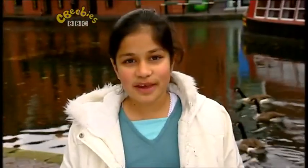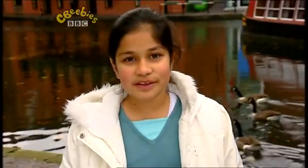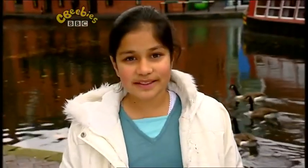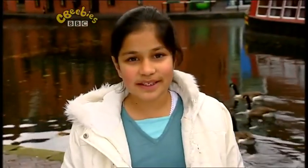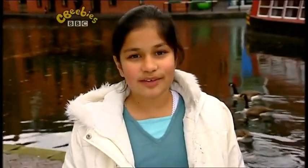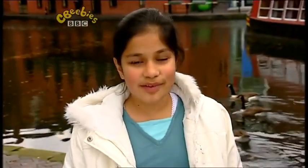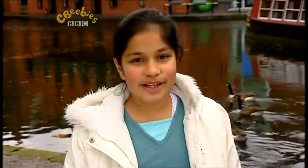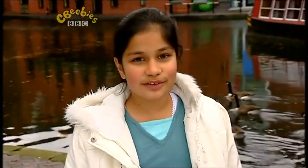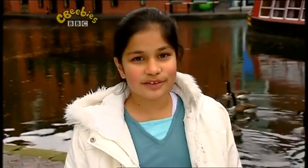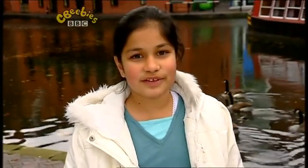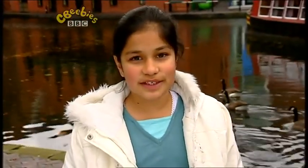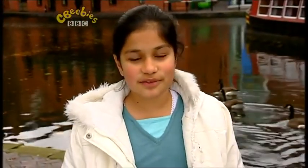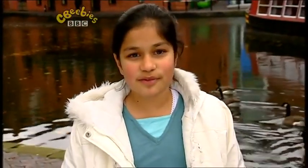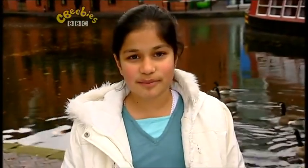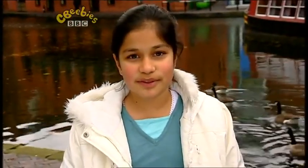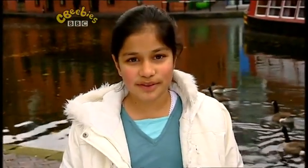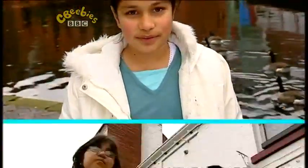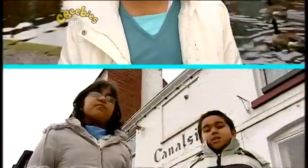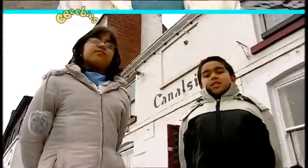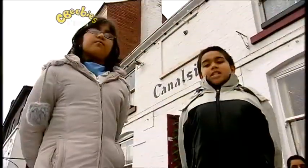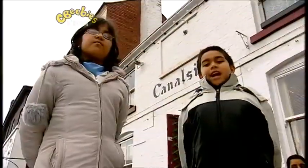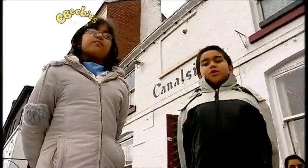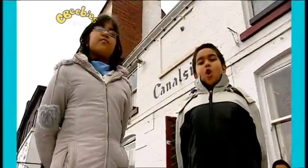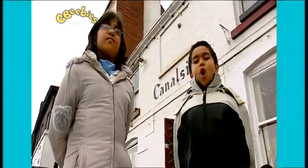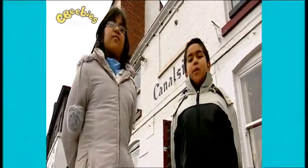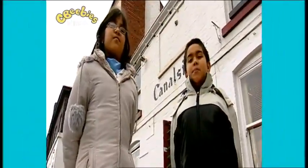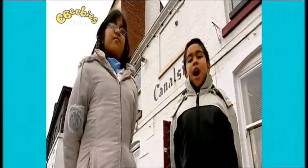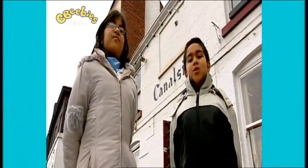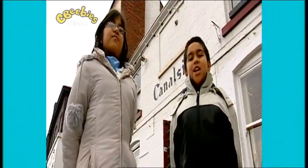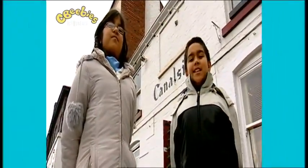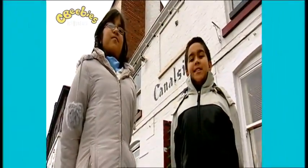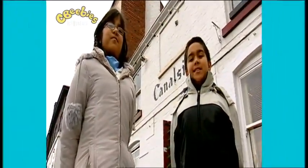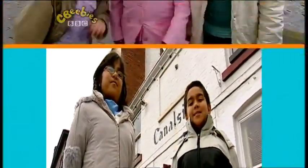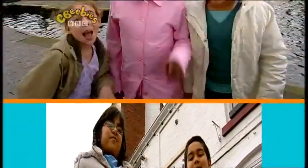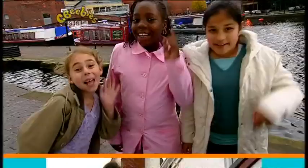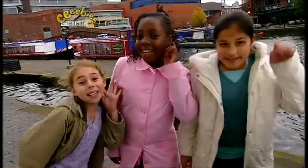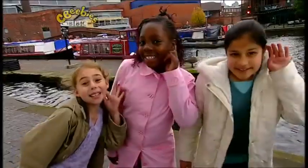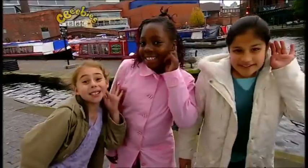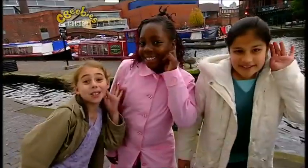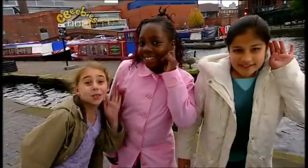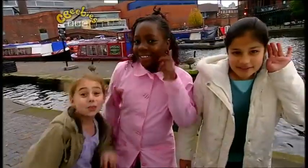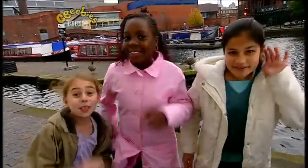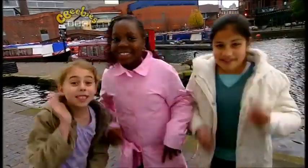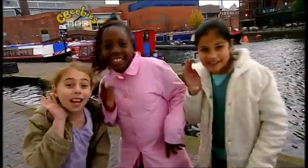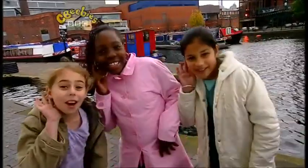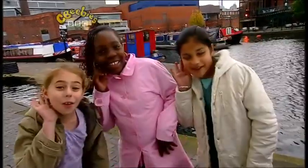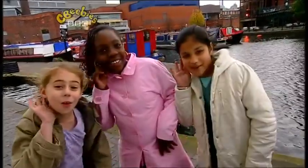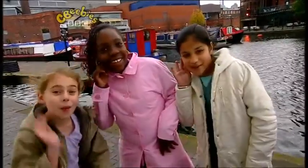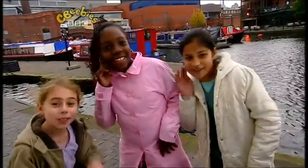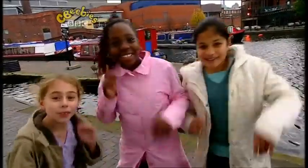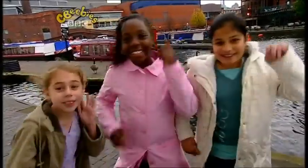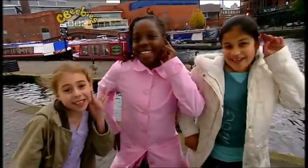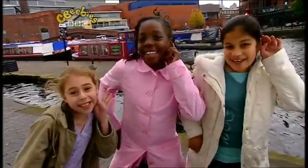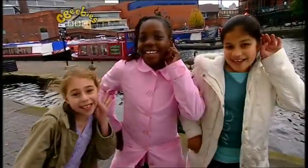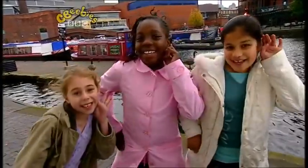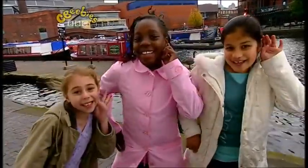To make your singing really good, you need to remember to stand tall with proud chest. Listen to each other when